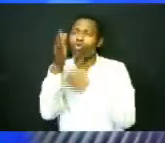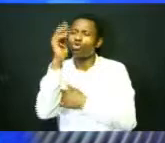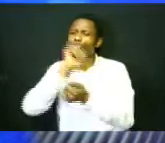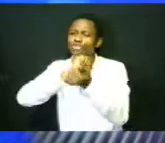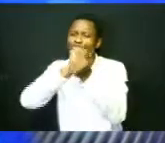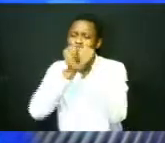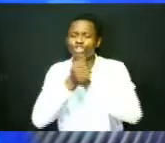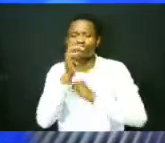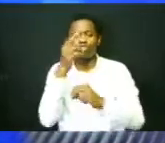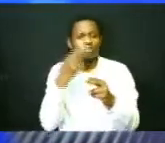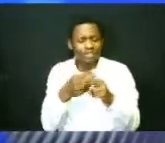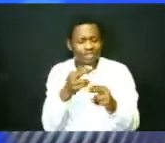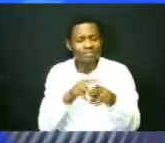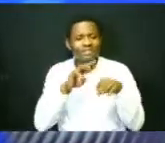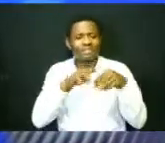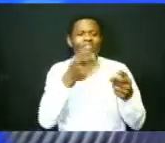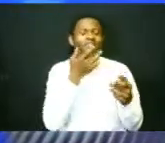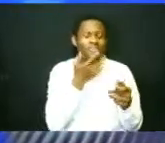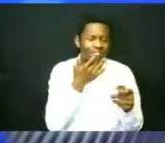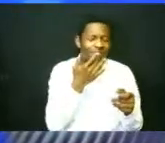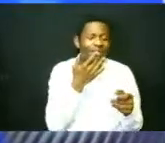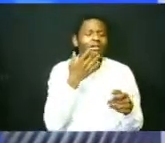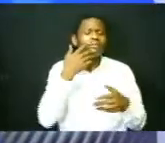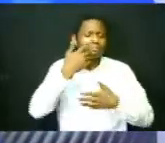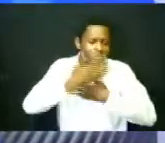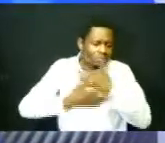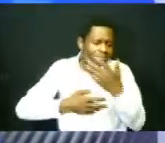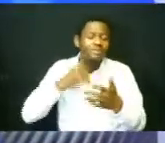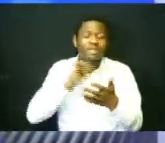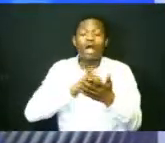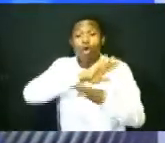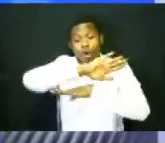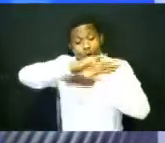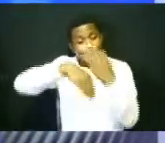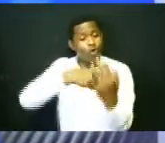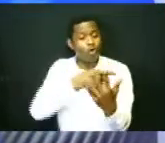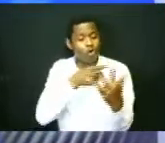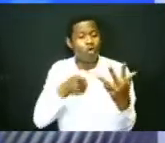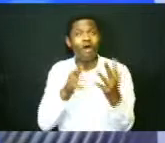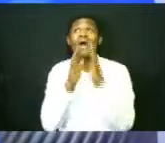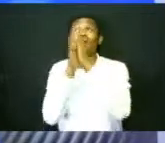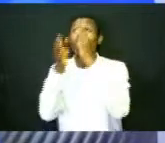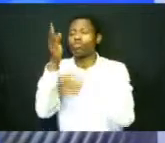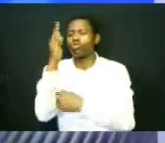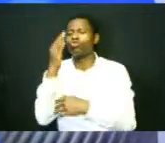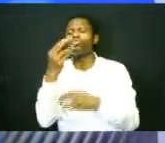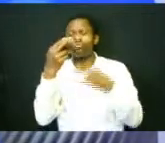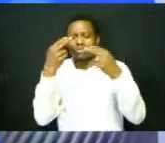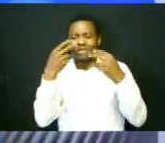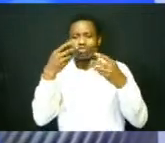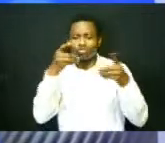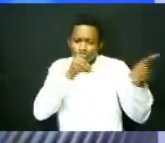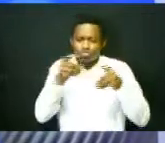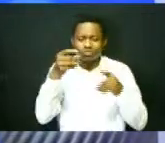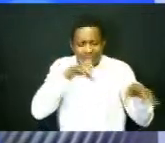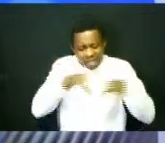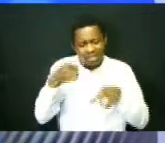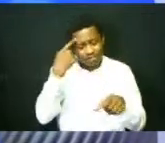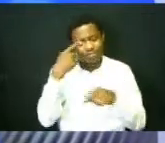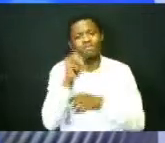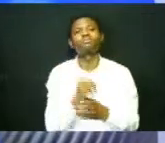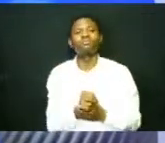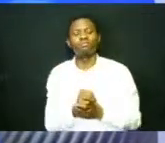God, you are counting. We have 6 days to go. But Bible says the God that we serve, 1,000 days,